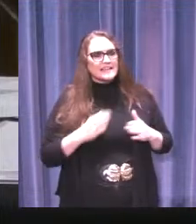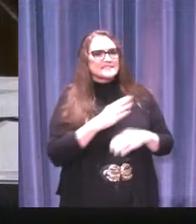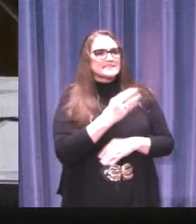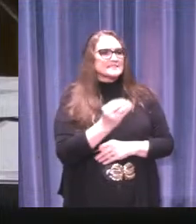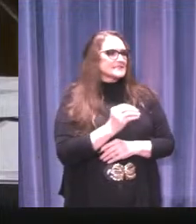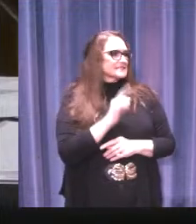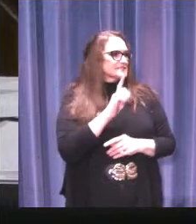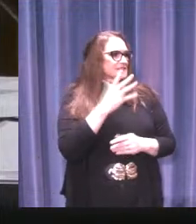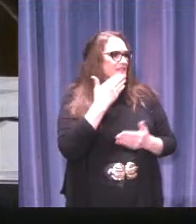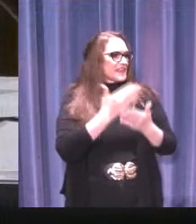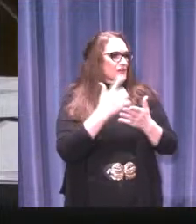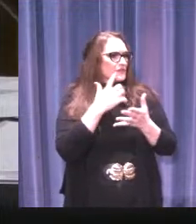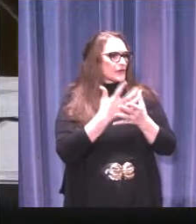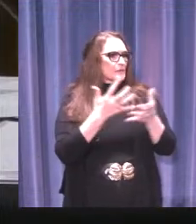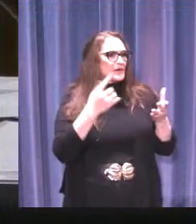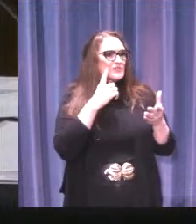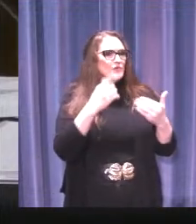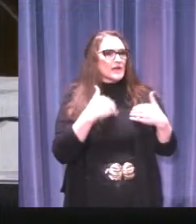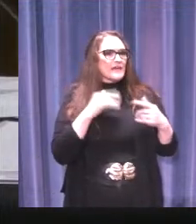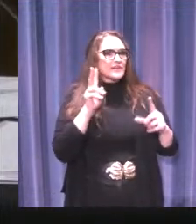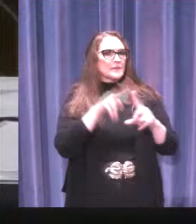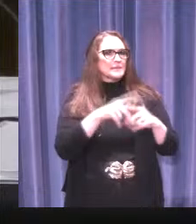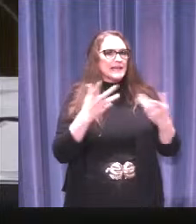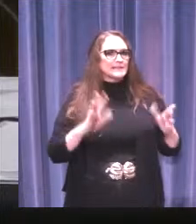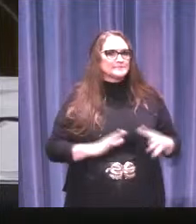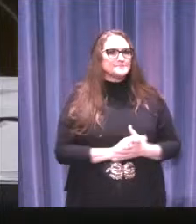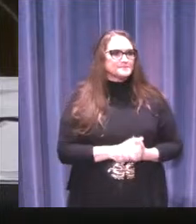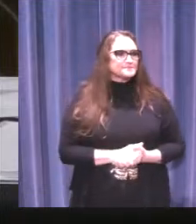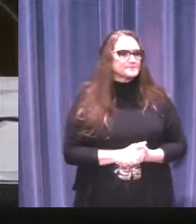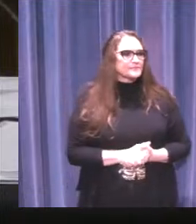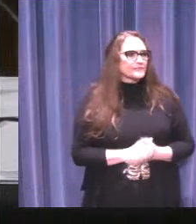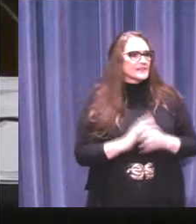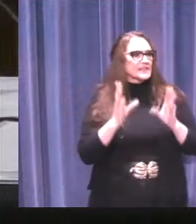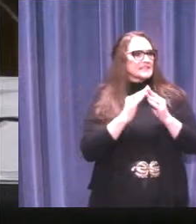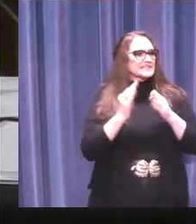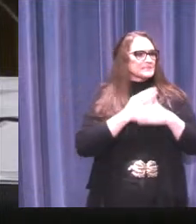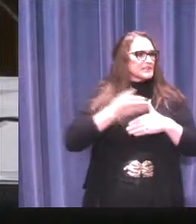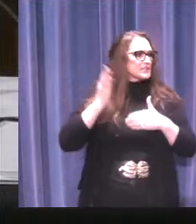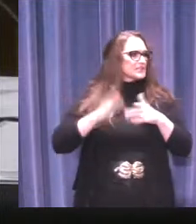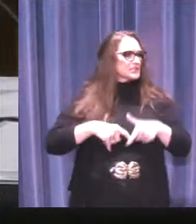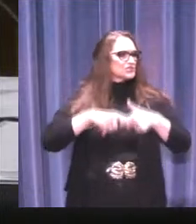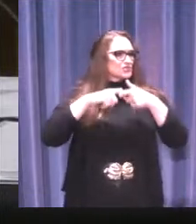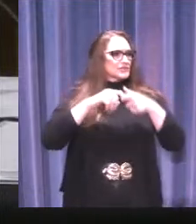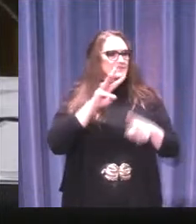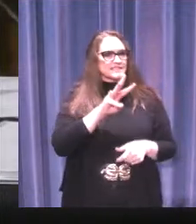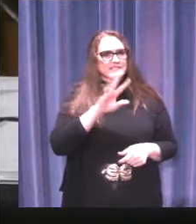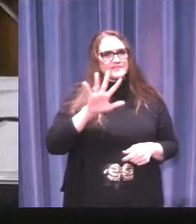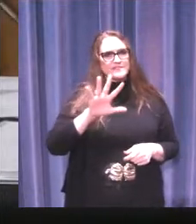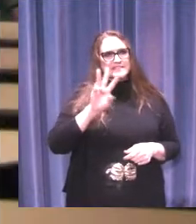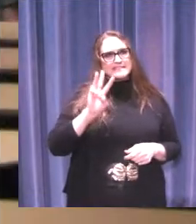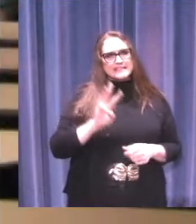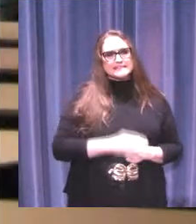Thank them very much for having applied. This meeting is adjourned at 6:56.